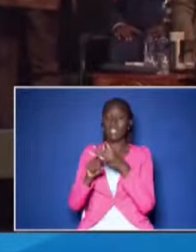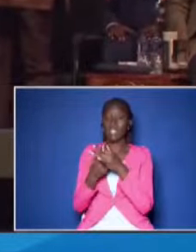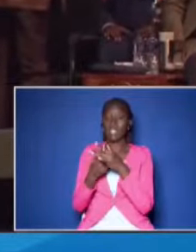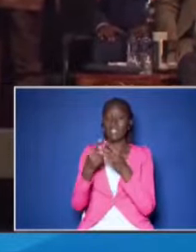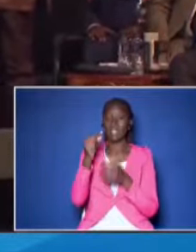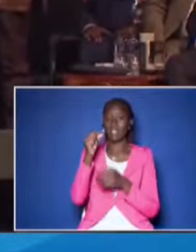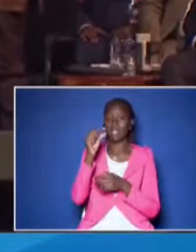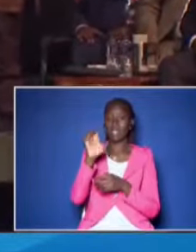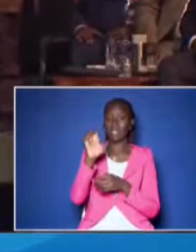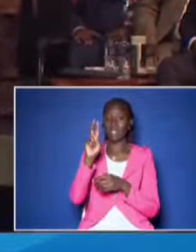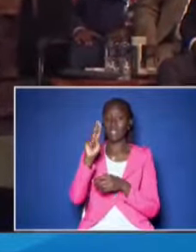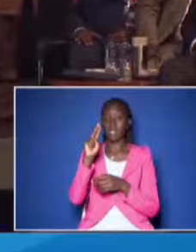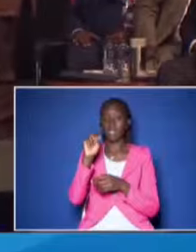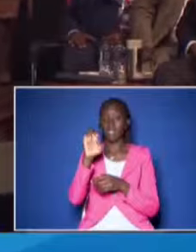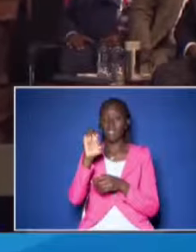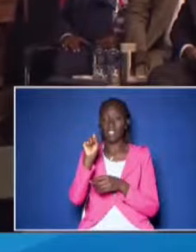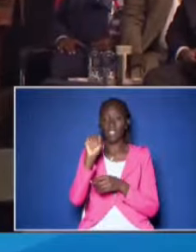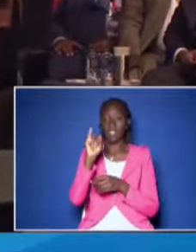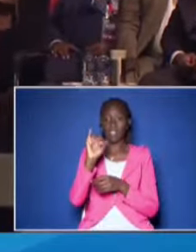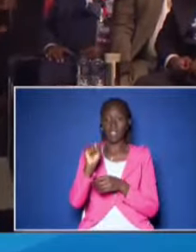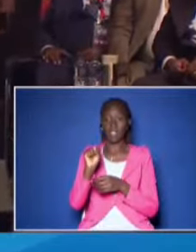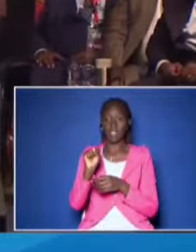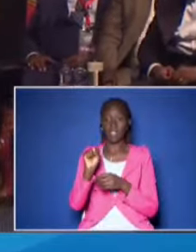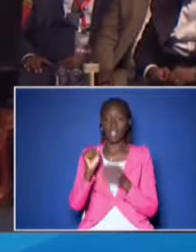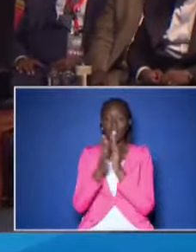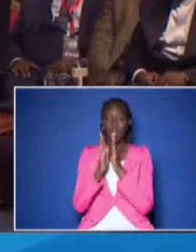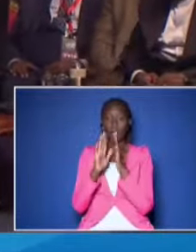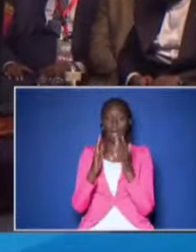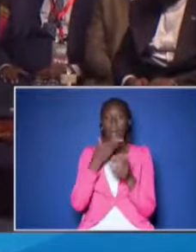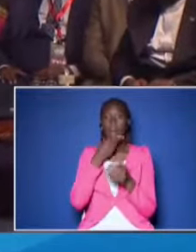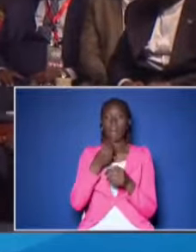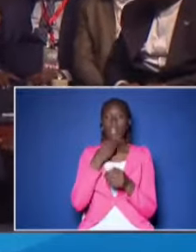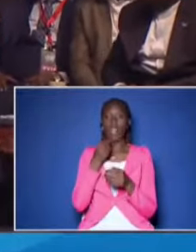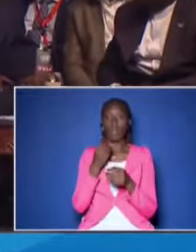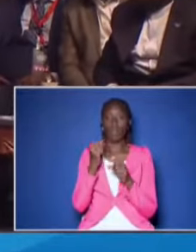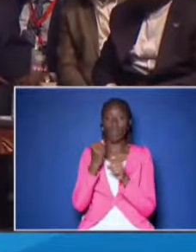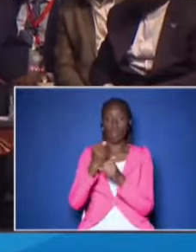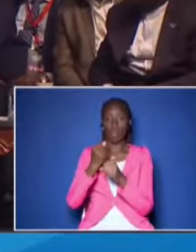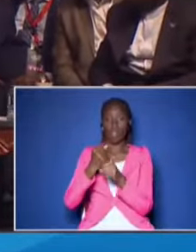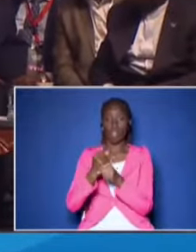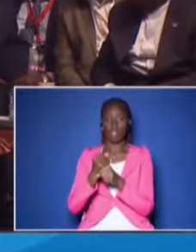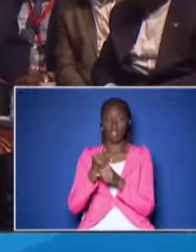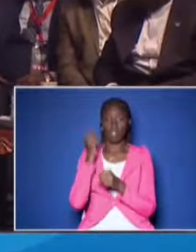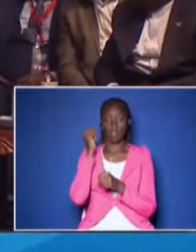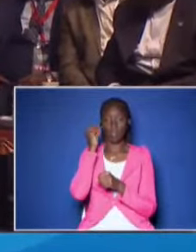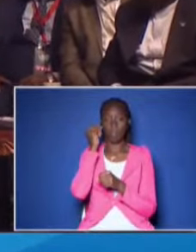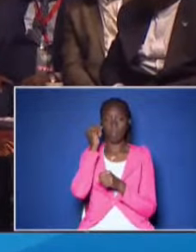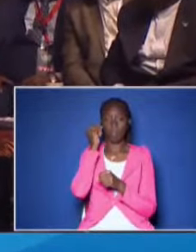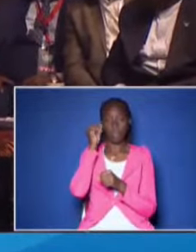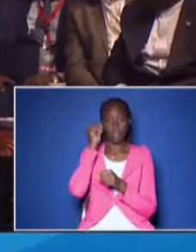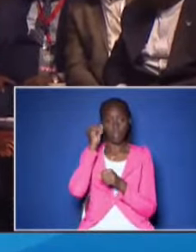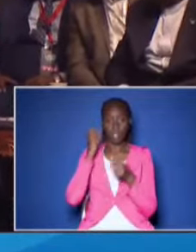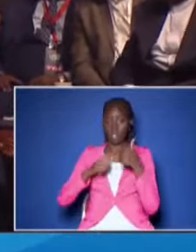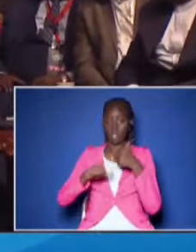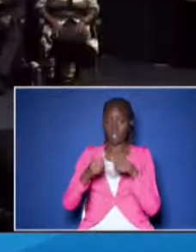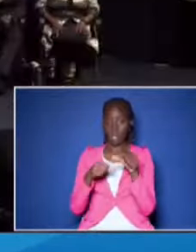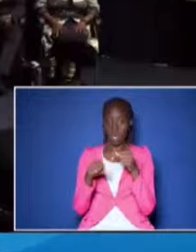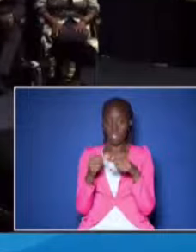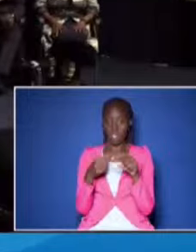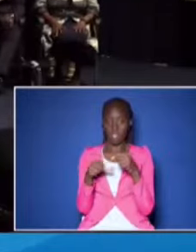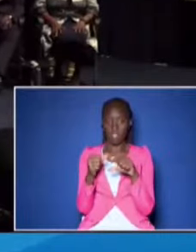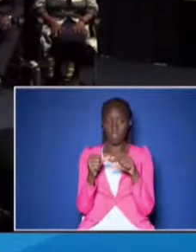Genesis a man who deals scientifically and medically my service